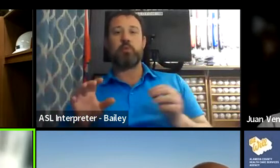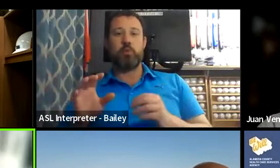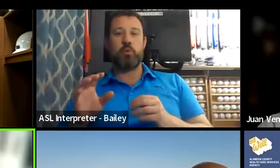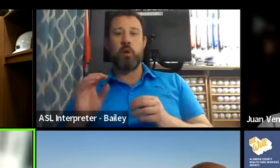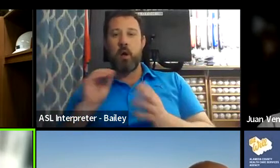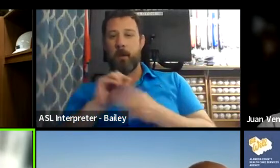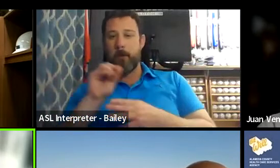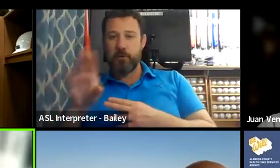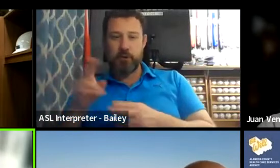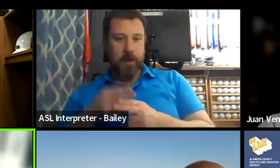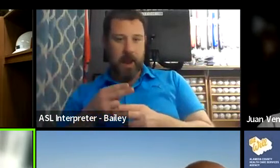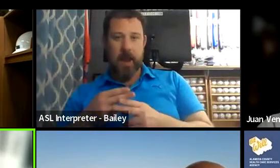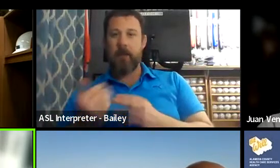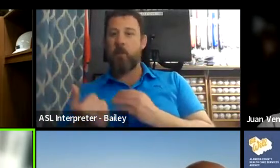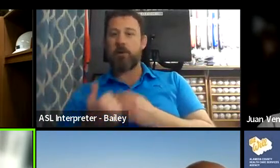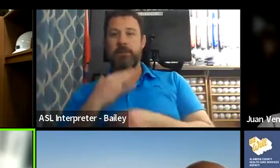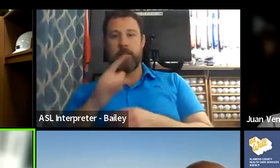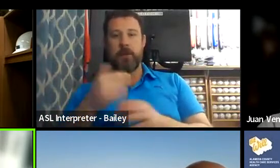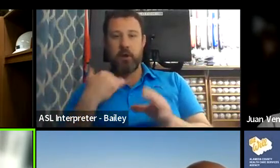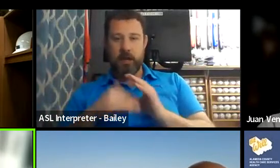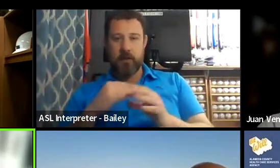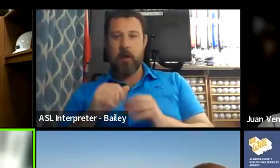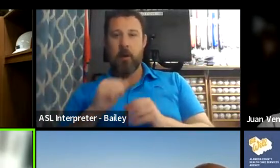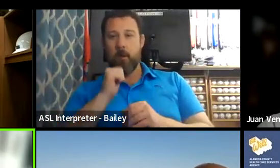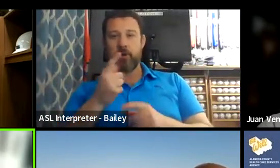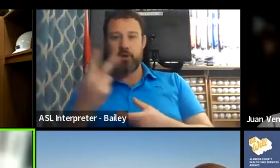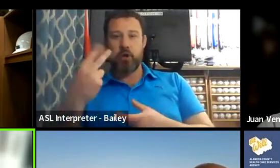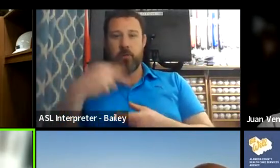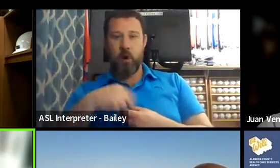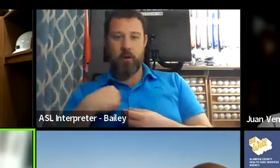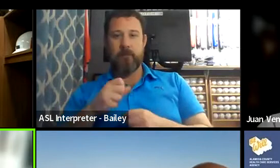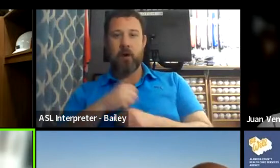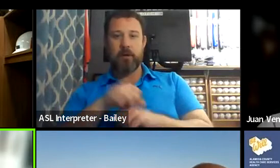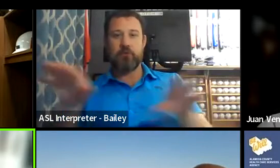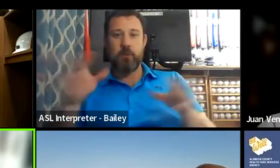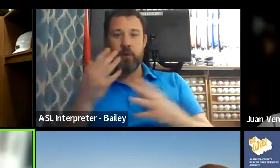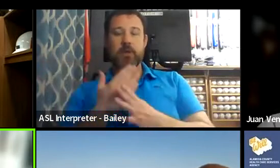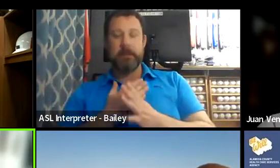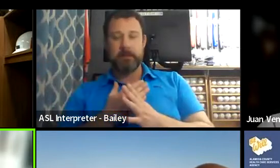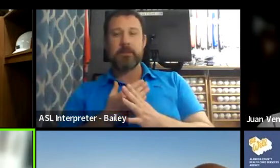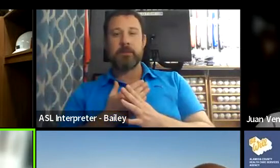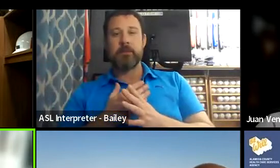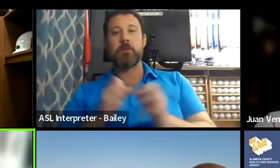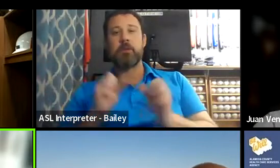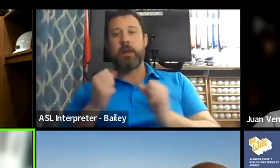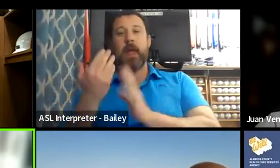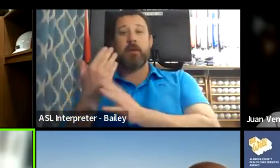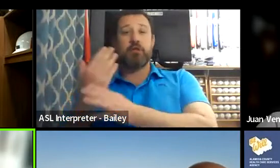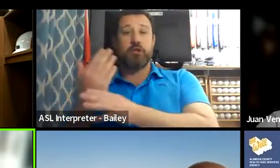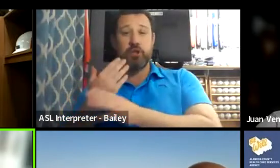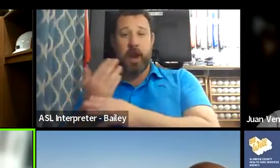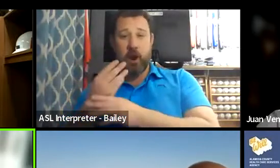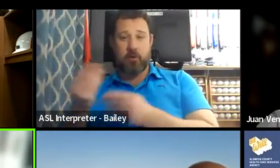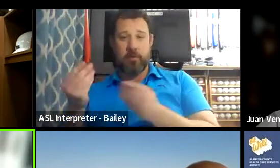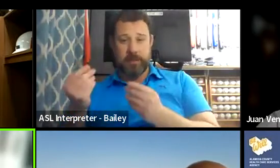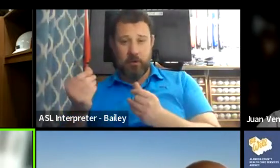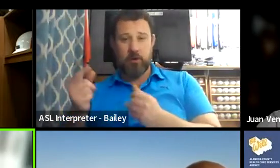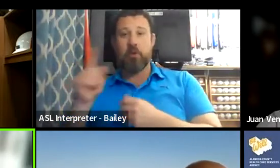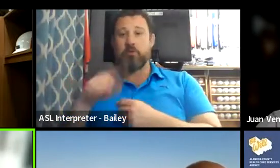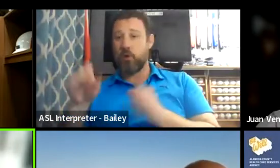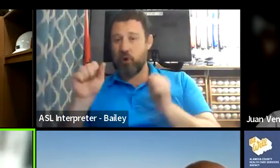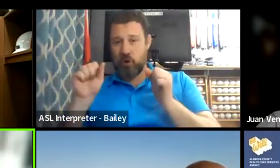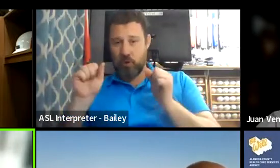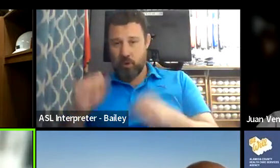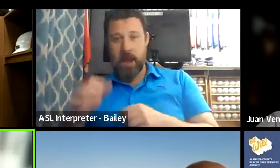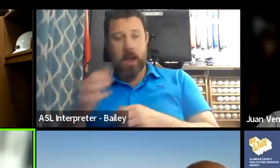your name in, or if you want to send me your email, we'll make sure you're part of our distribution list. We can share the materials that you could